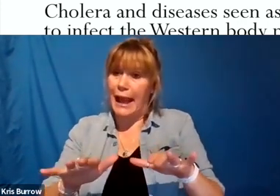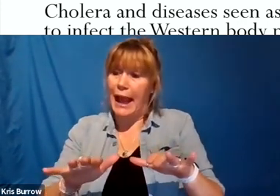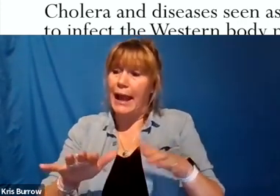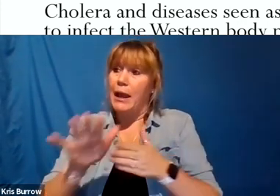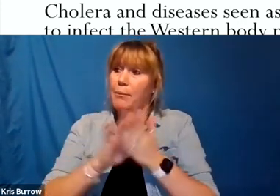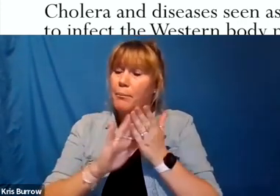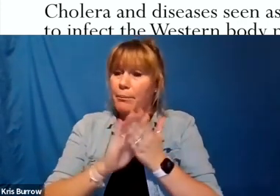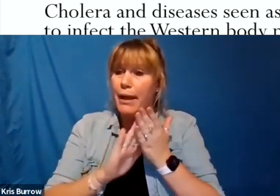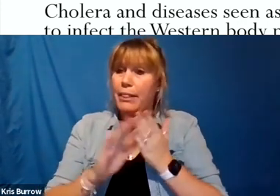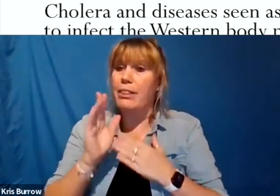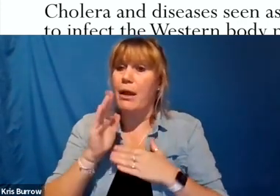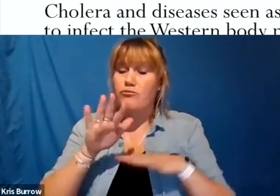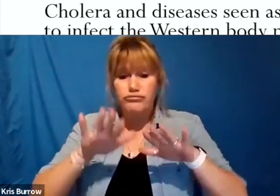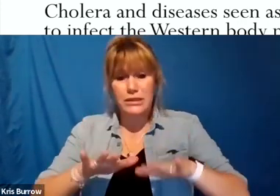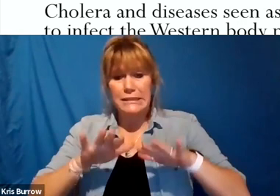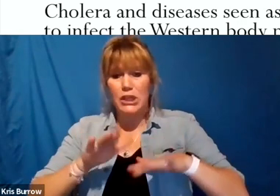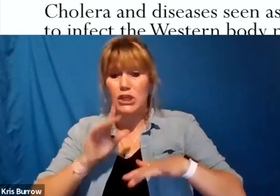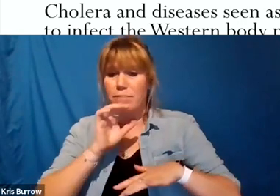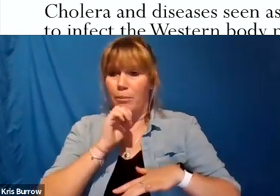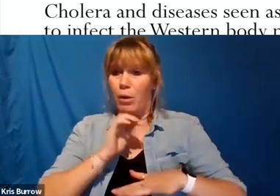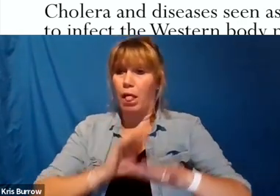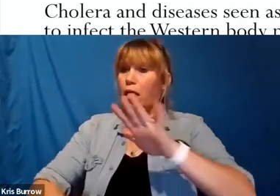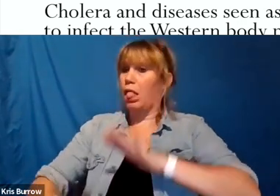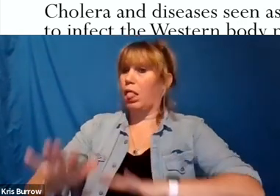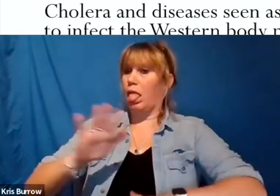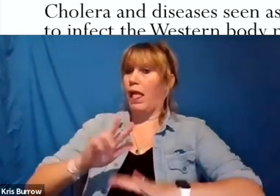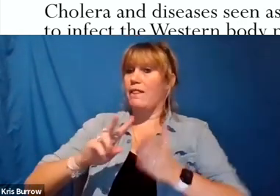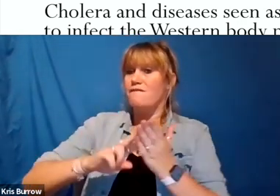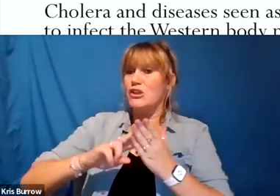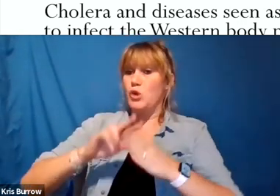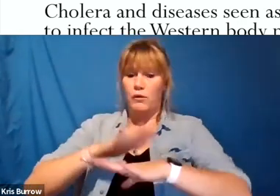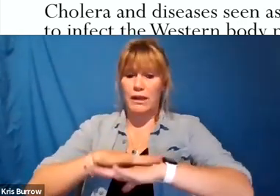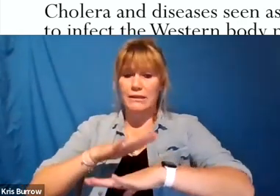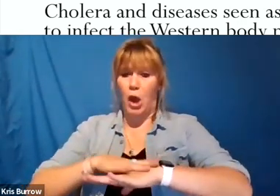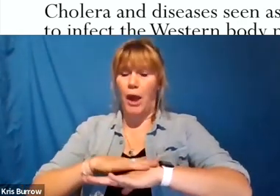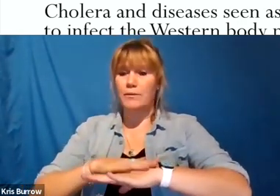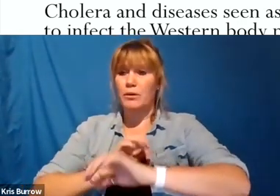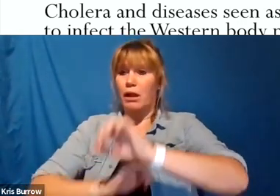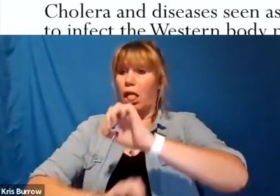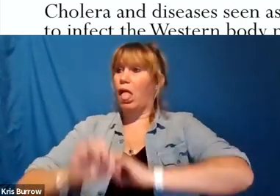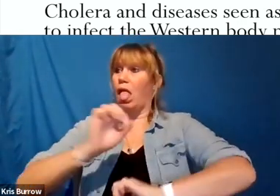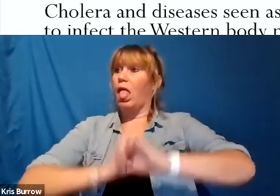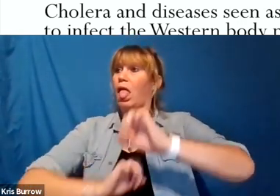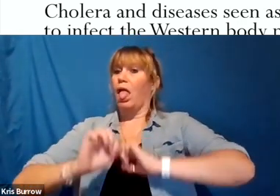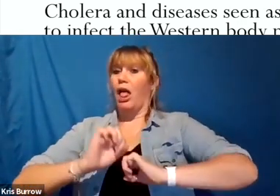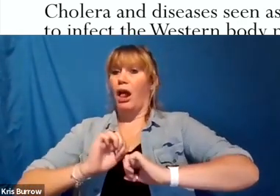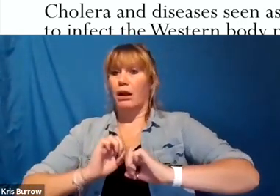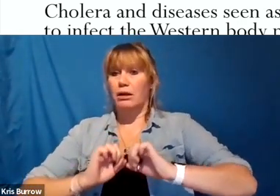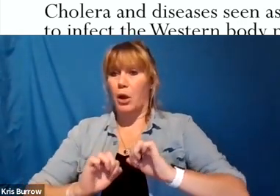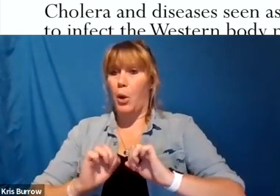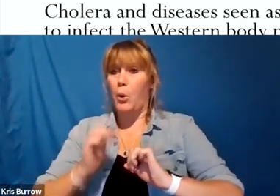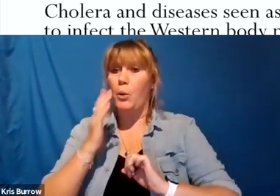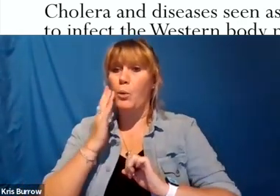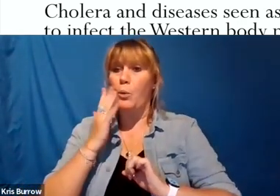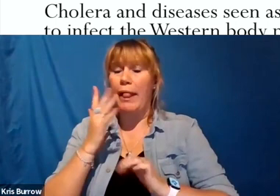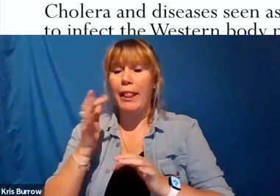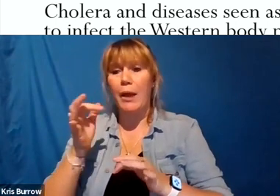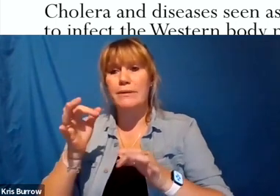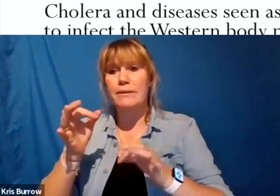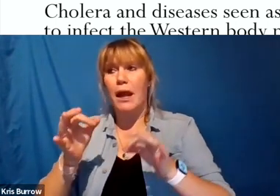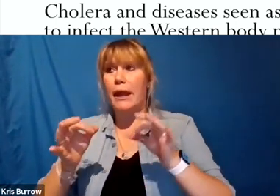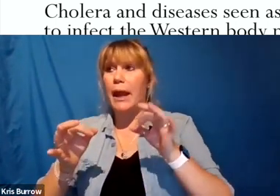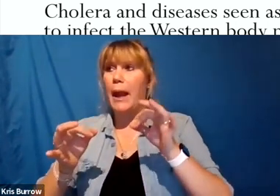in Britain during Victorian times and before, anytime there was great colonial attempts